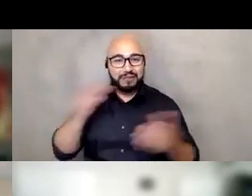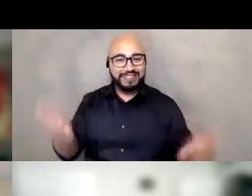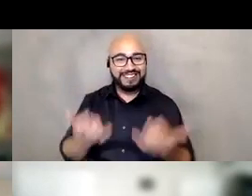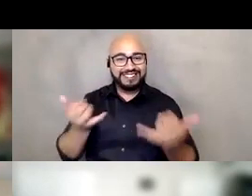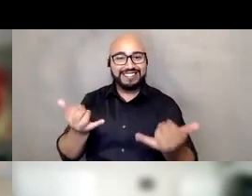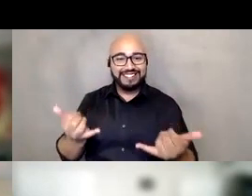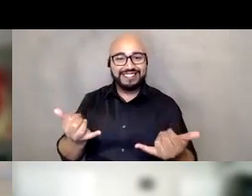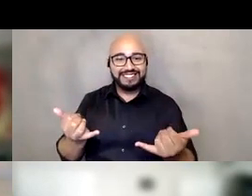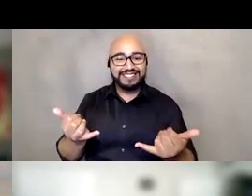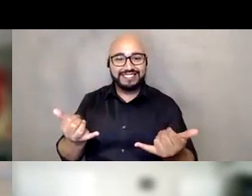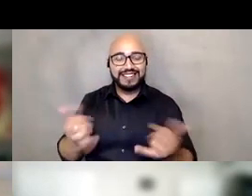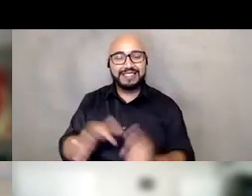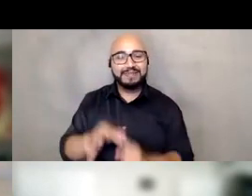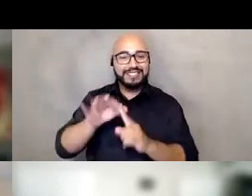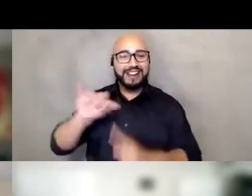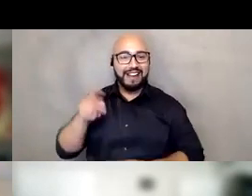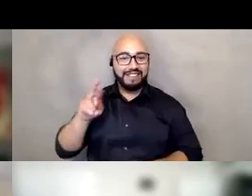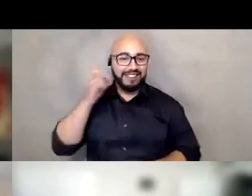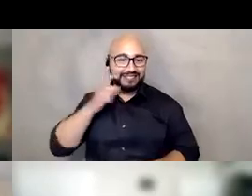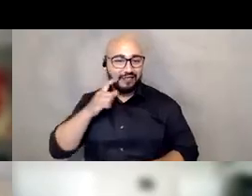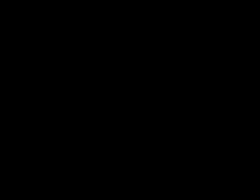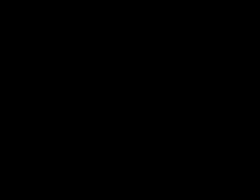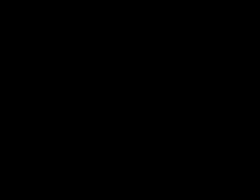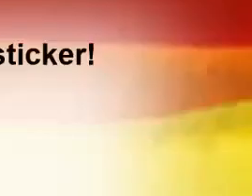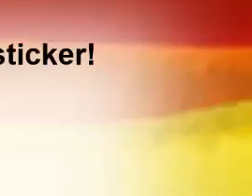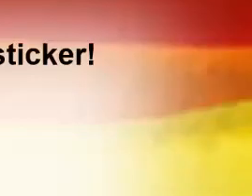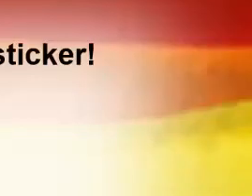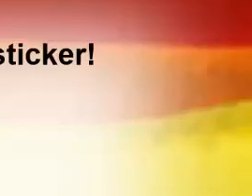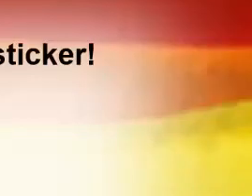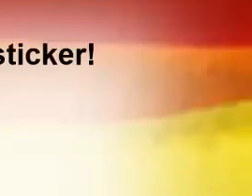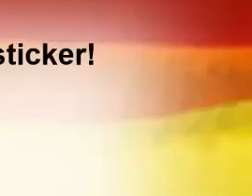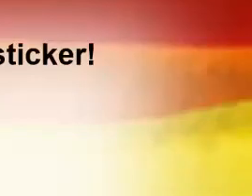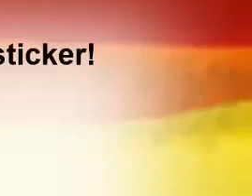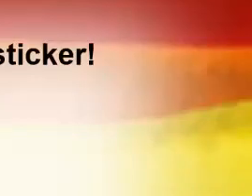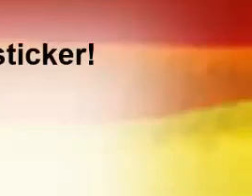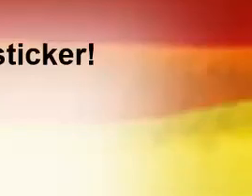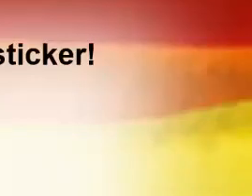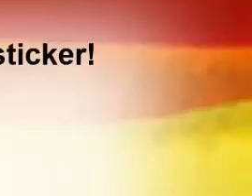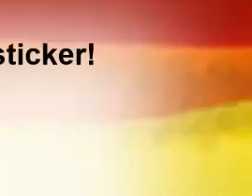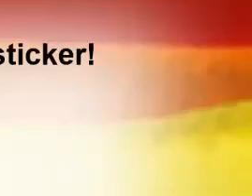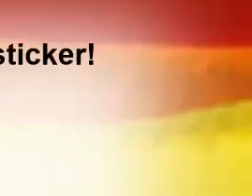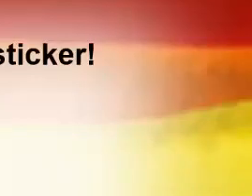today, especially Javier for interpreting for what is probably the 10th or 20th time that he's